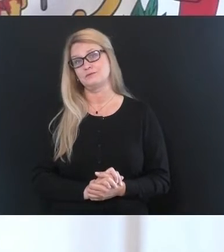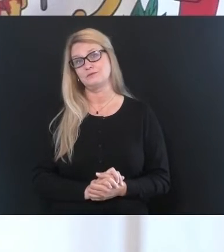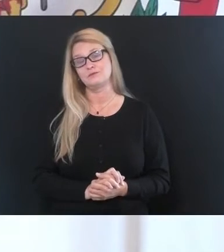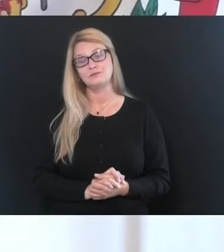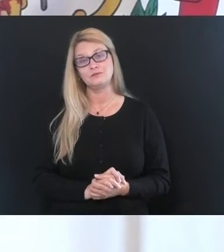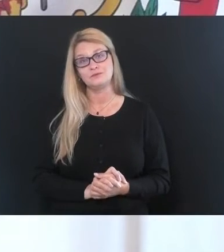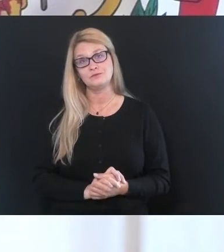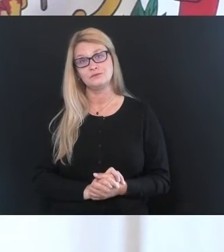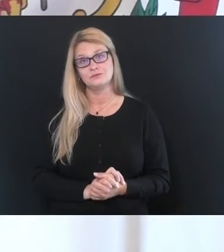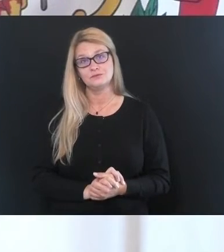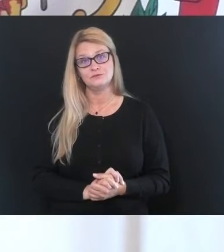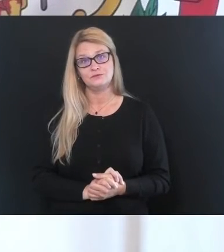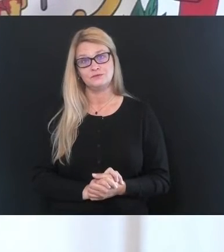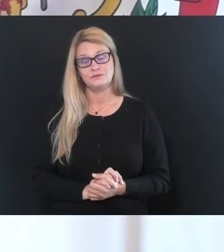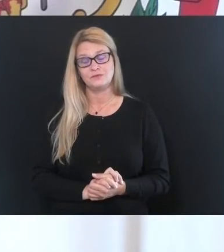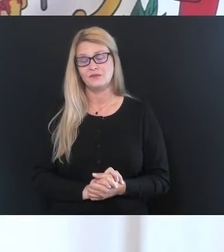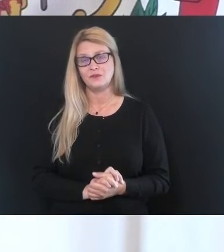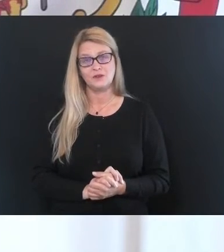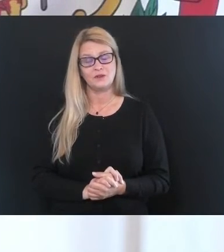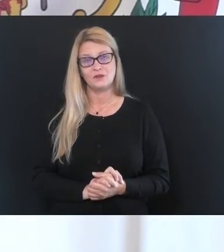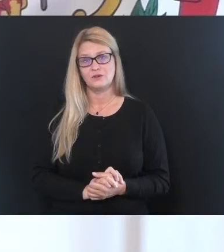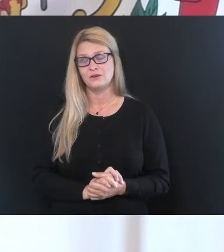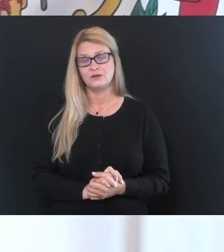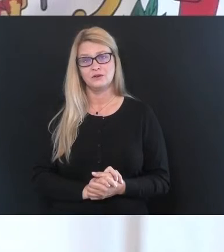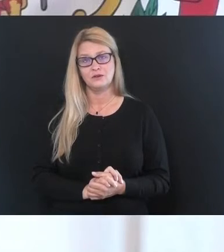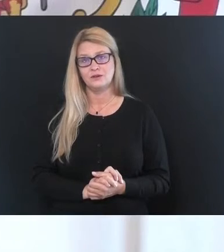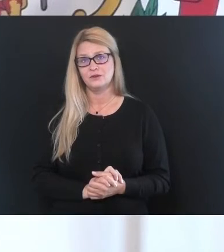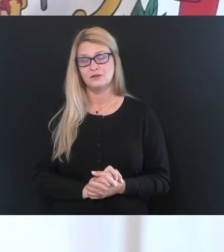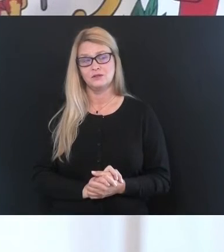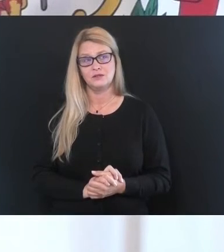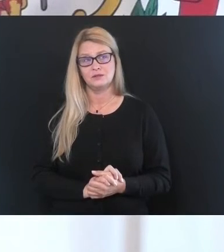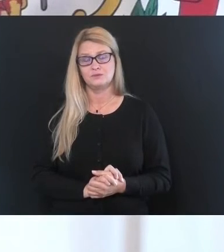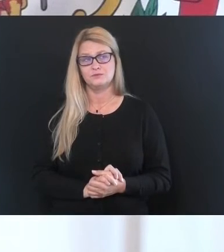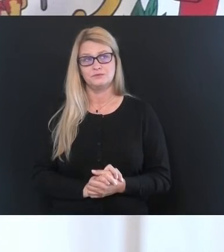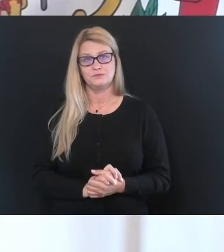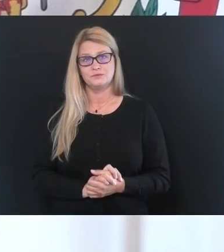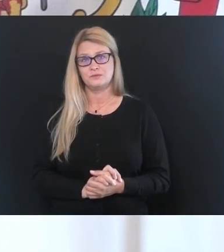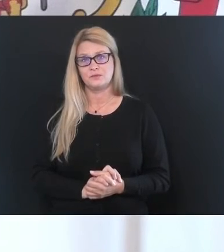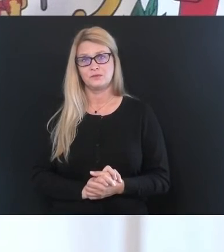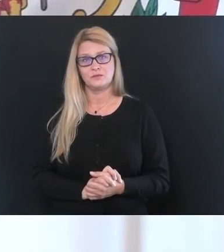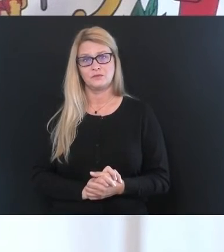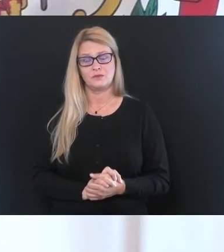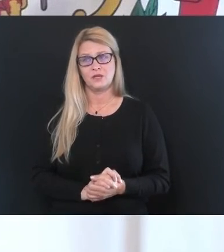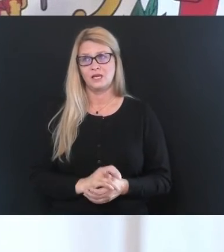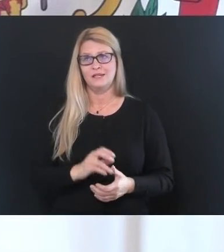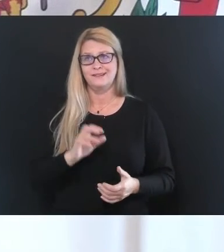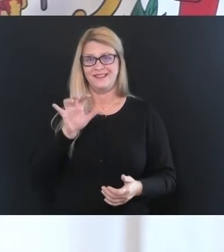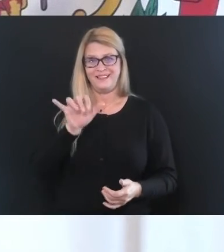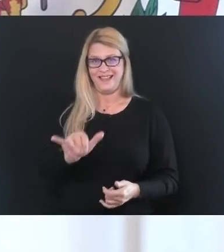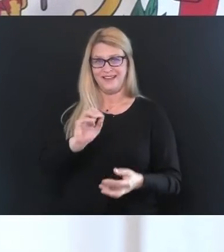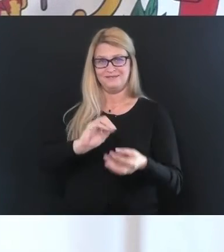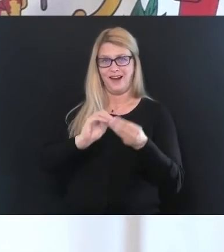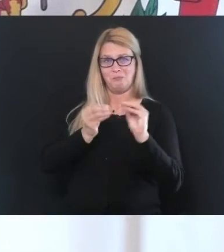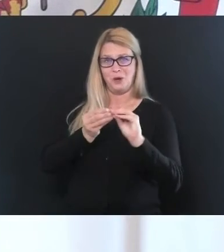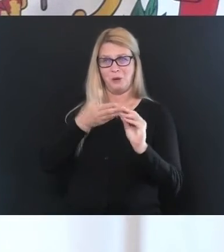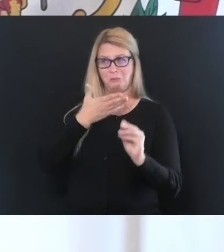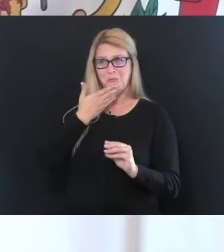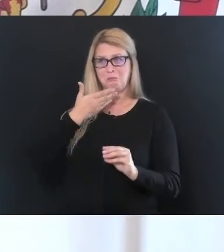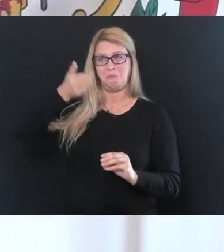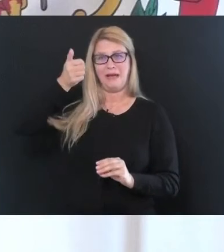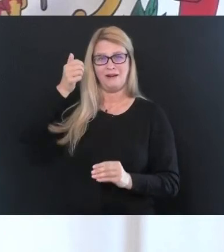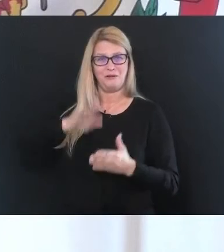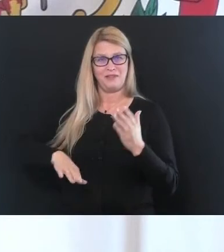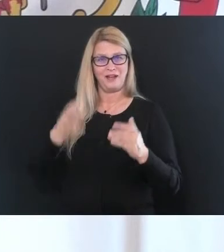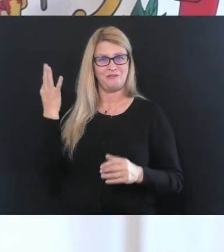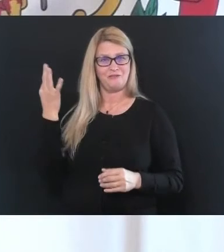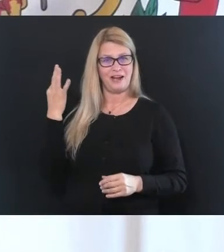You know, it's hard for me to sit here and tell you that, well, that's better than it was on Friday, because Friday we